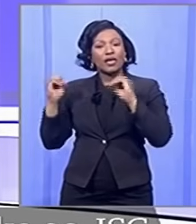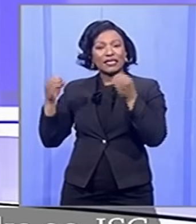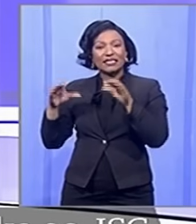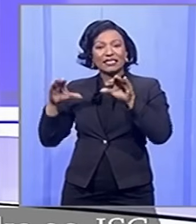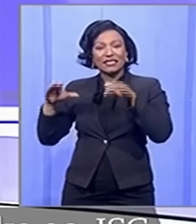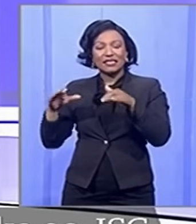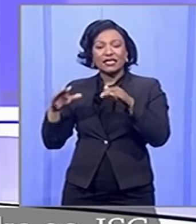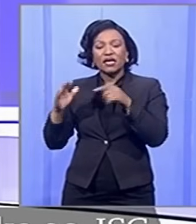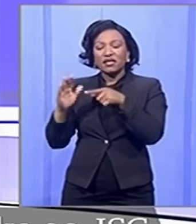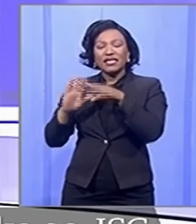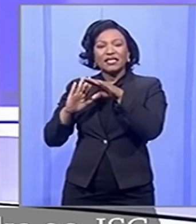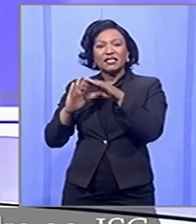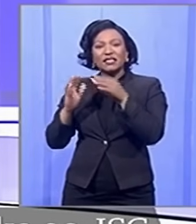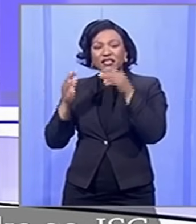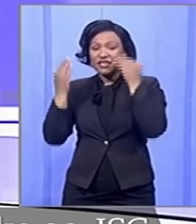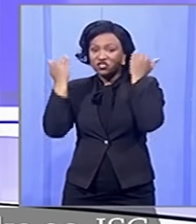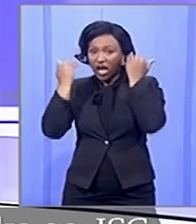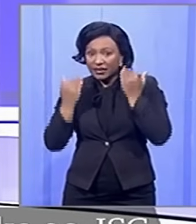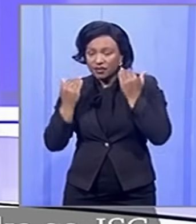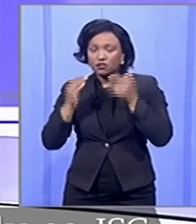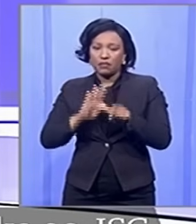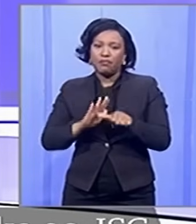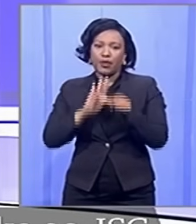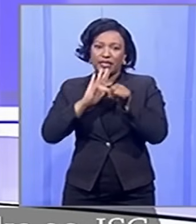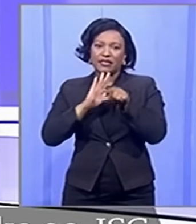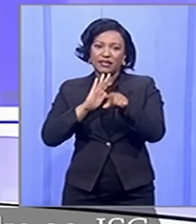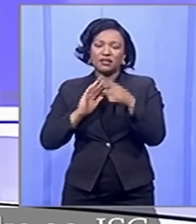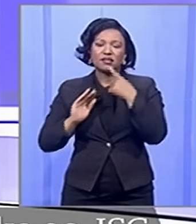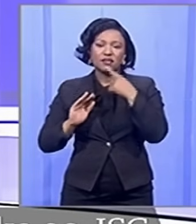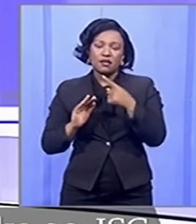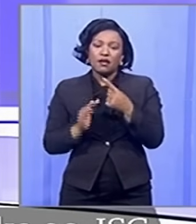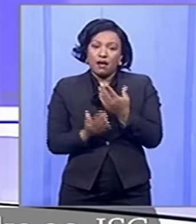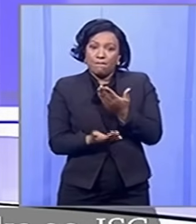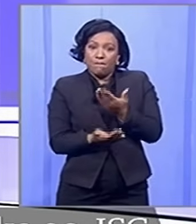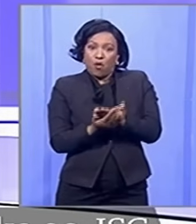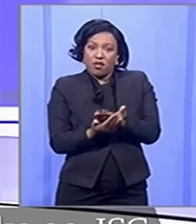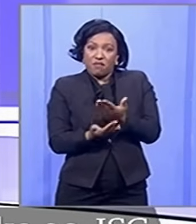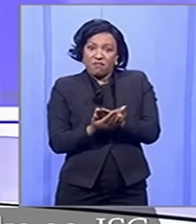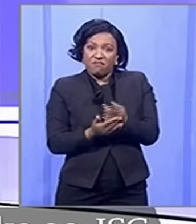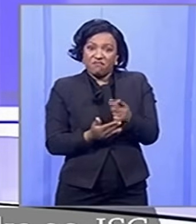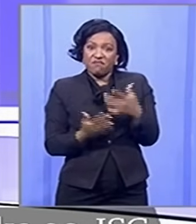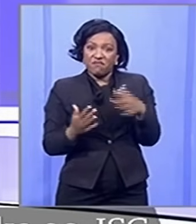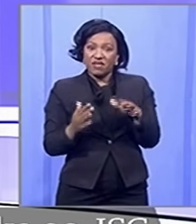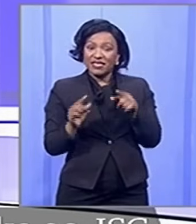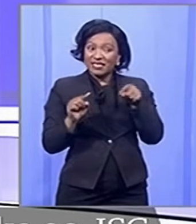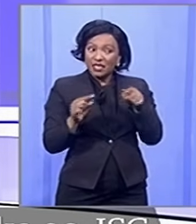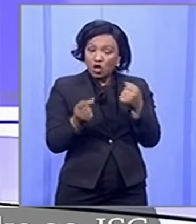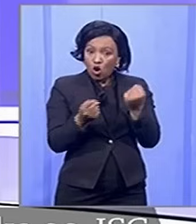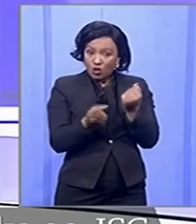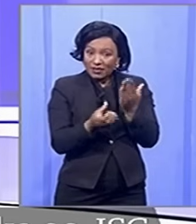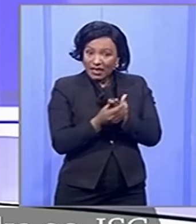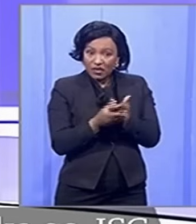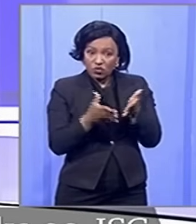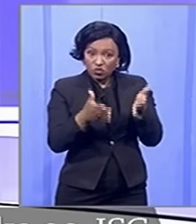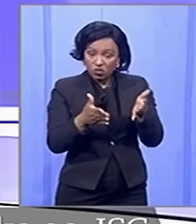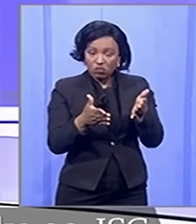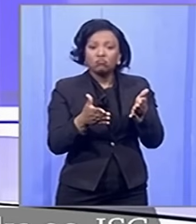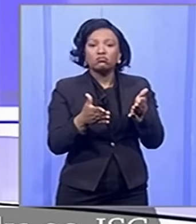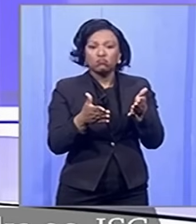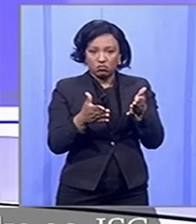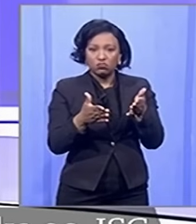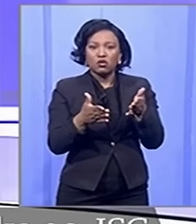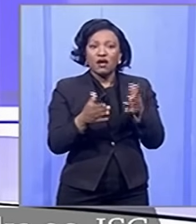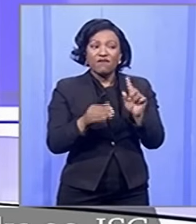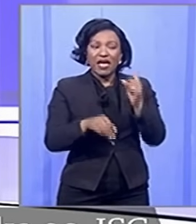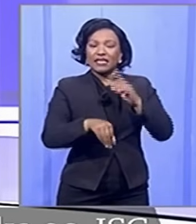toka Judges Matters le re go na le dikgonagalo tše dintšhi tša gore molato wa go swana le wo o ka theeletšwa